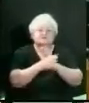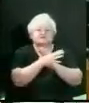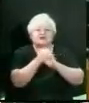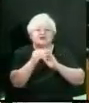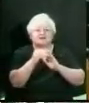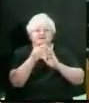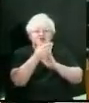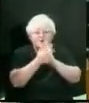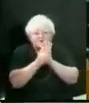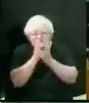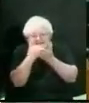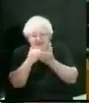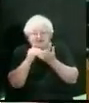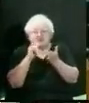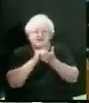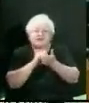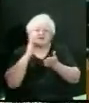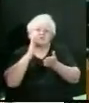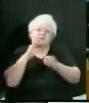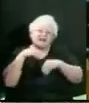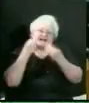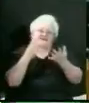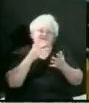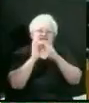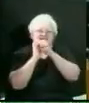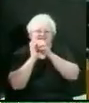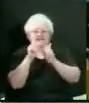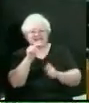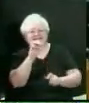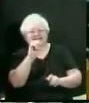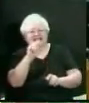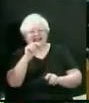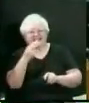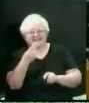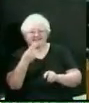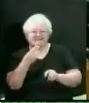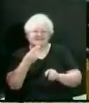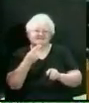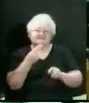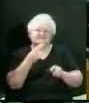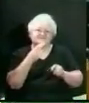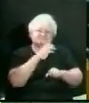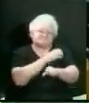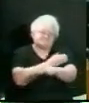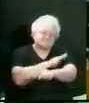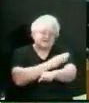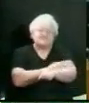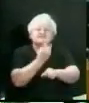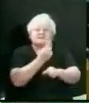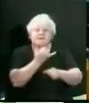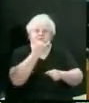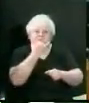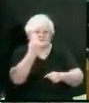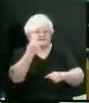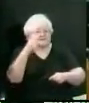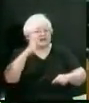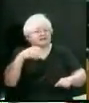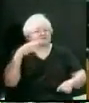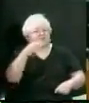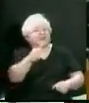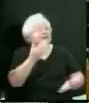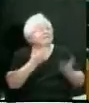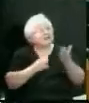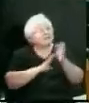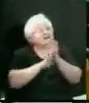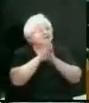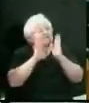inspections that puts teeth into when something goes wrong, somebody has to pay. It may mean that a developer has